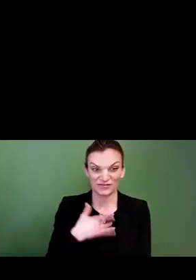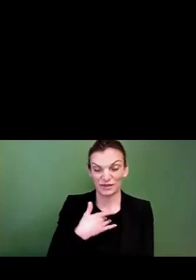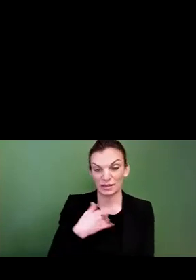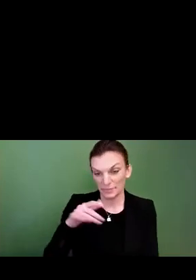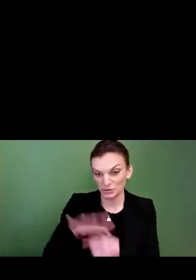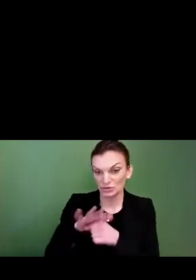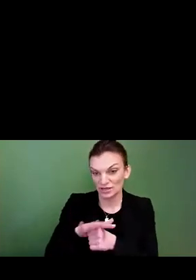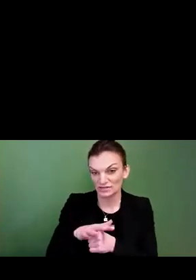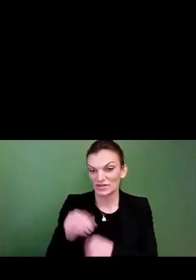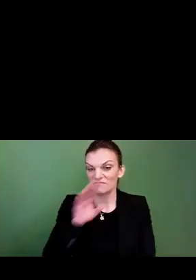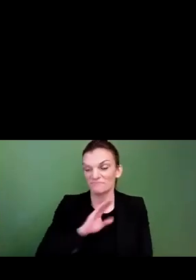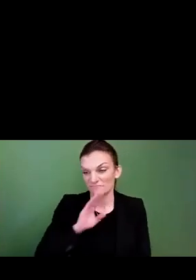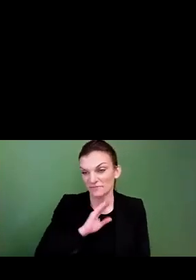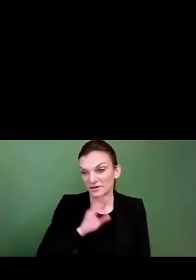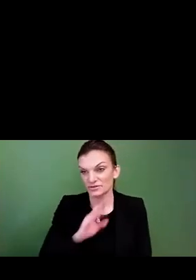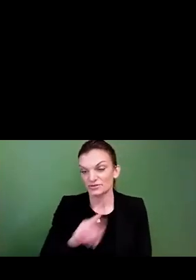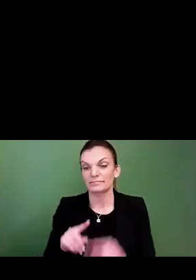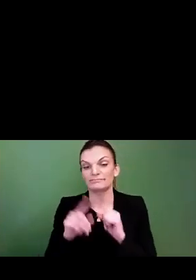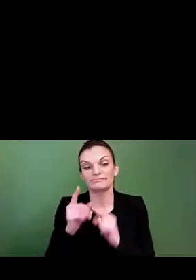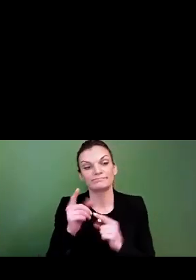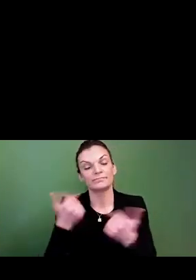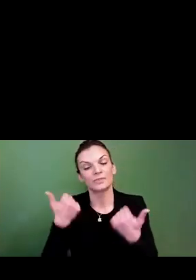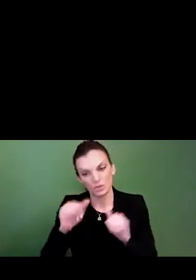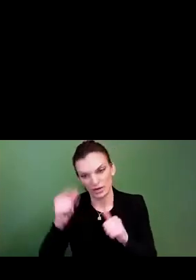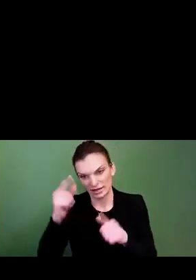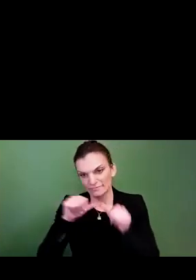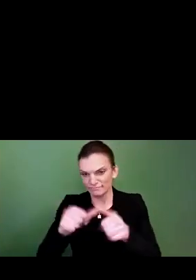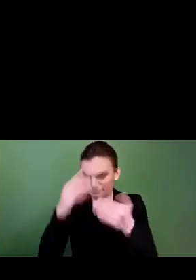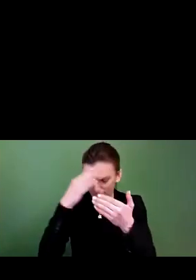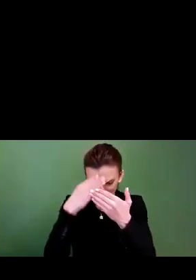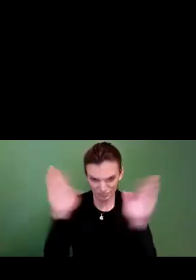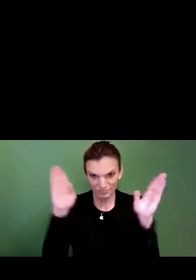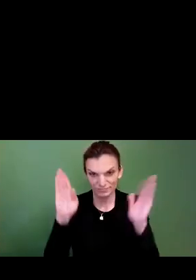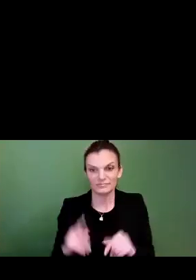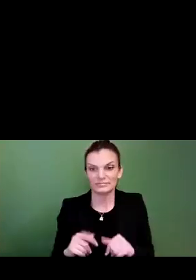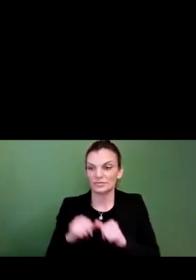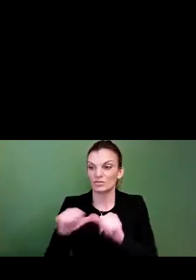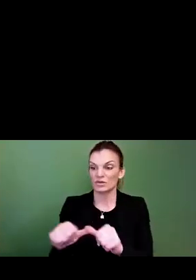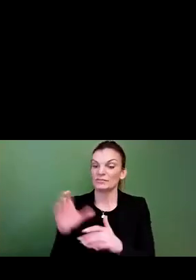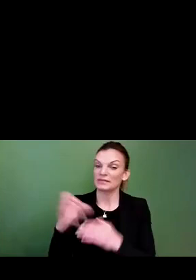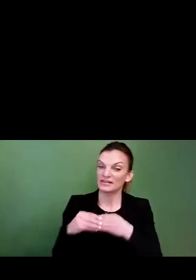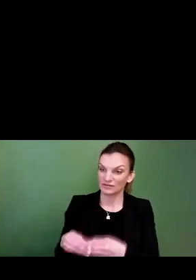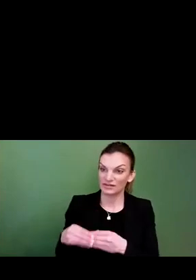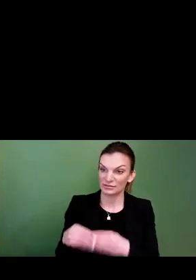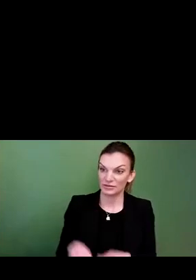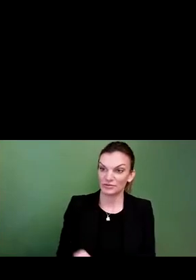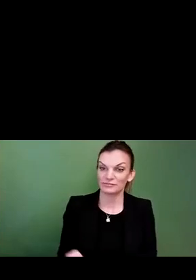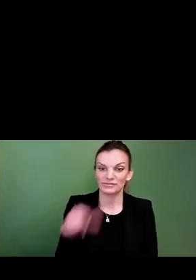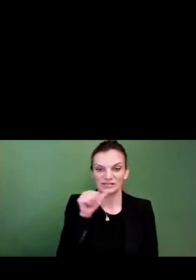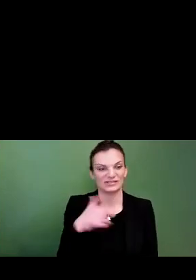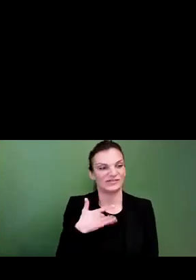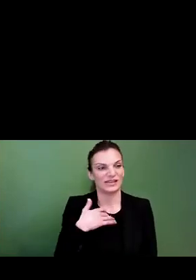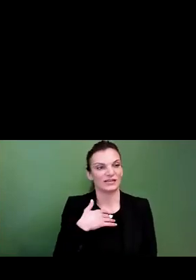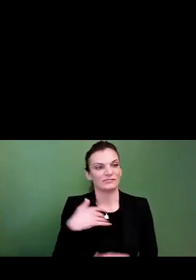and frustrating, but try to keep an open and positive mindset while remaining flexible so that it doesn't feel